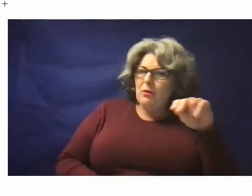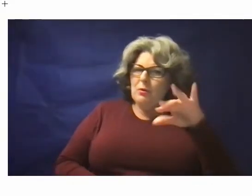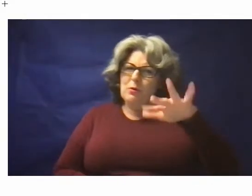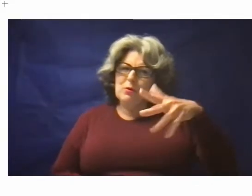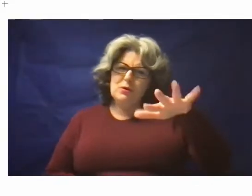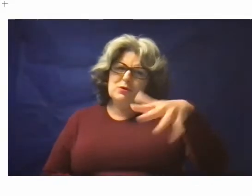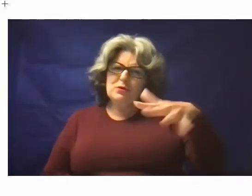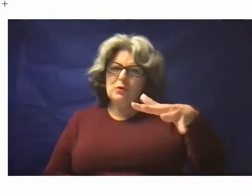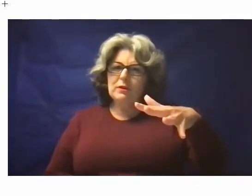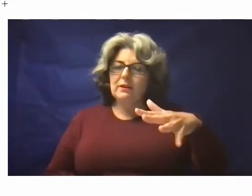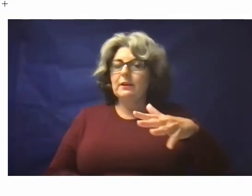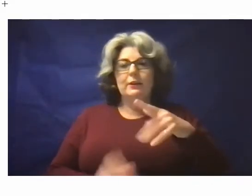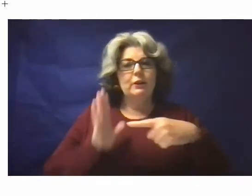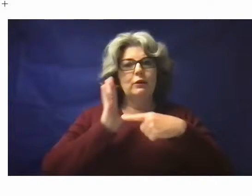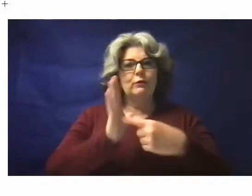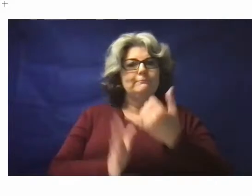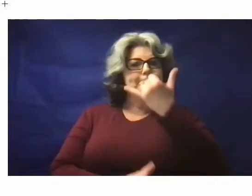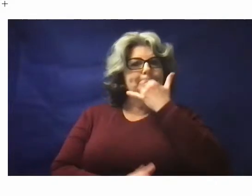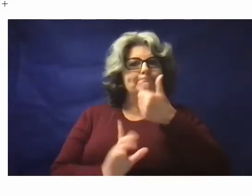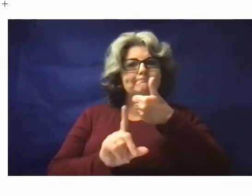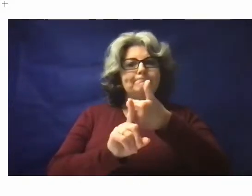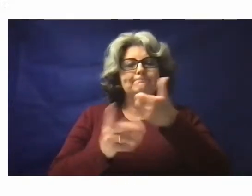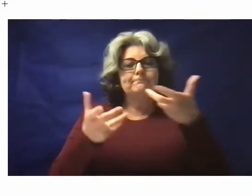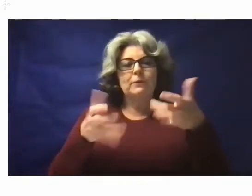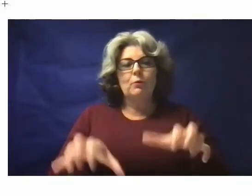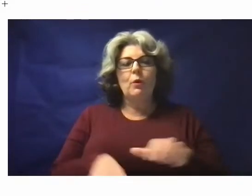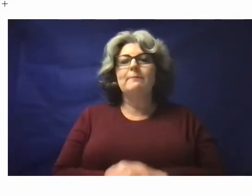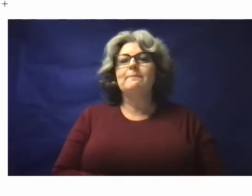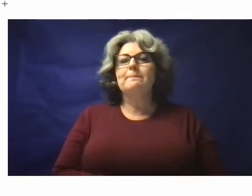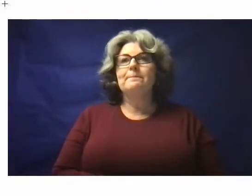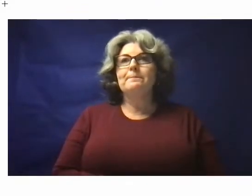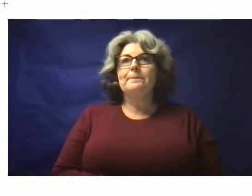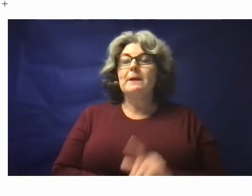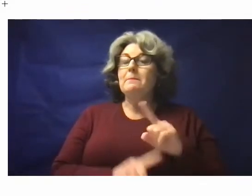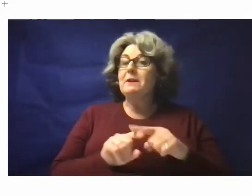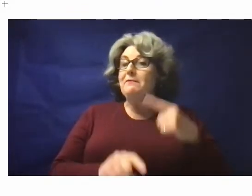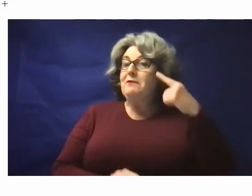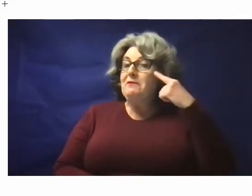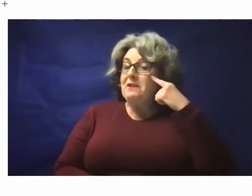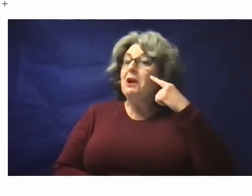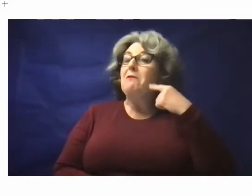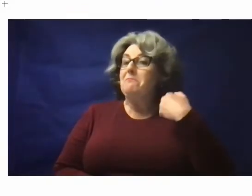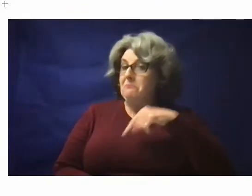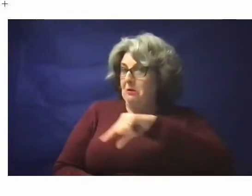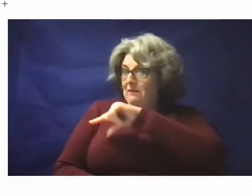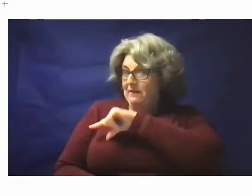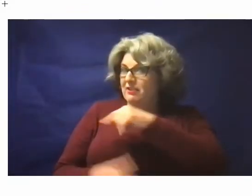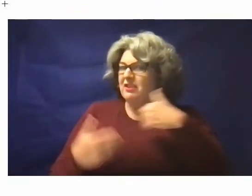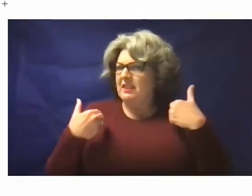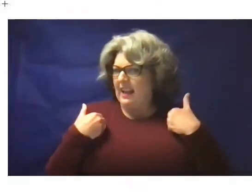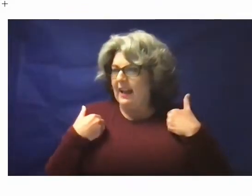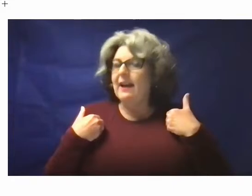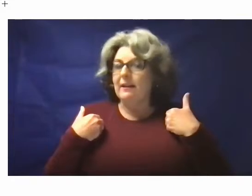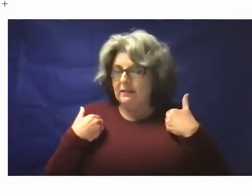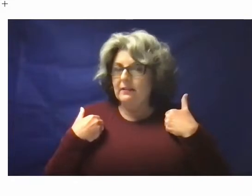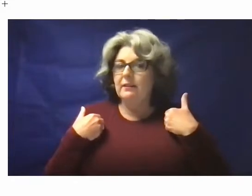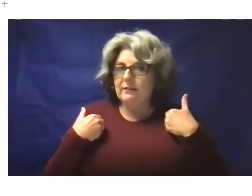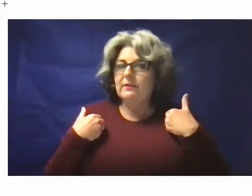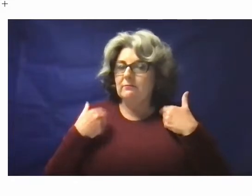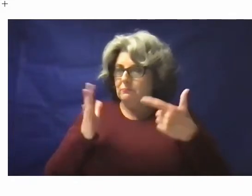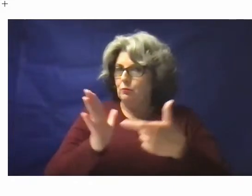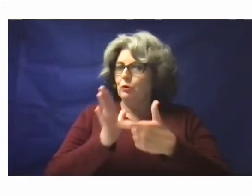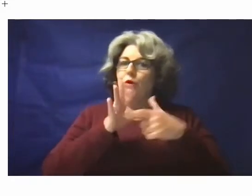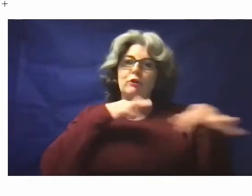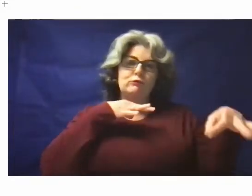want to misrepresent yourself. So, but if you think you do have the qualification, you'll be required to explain